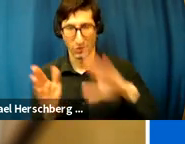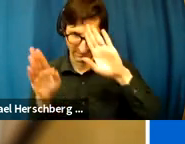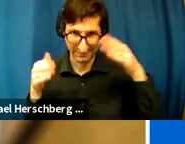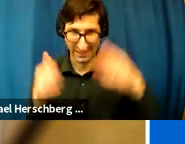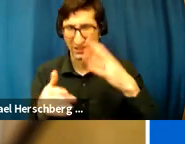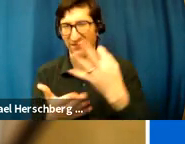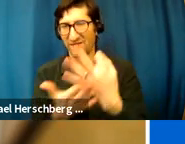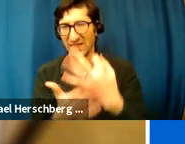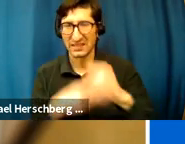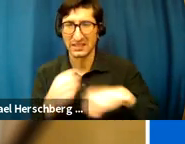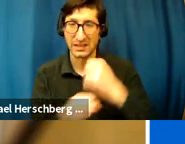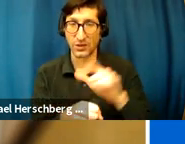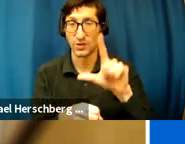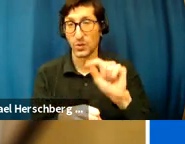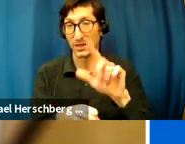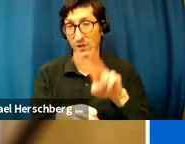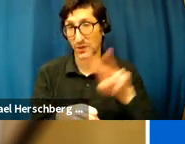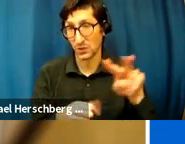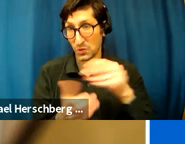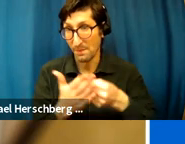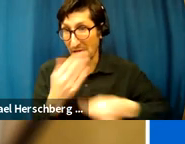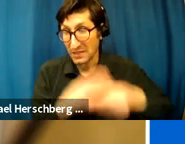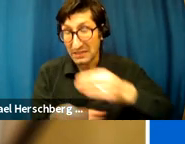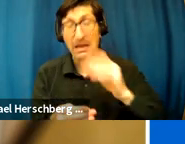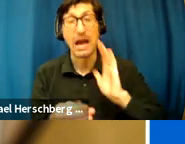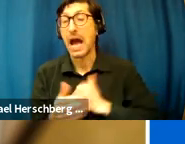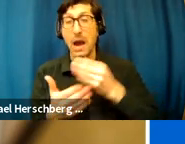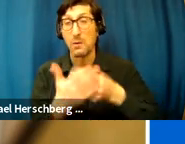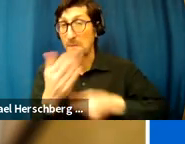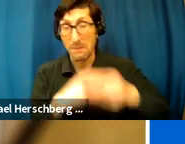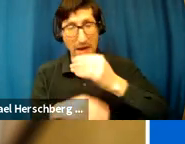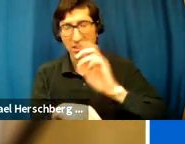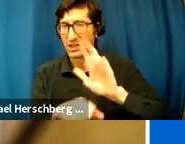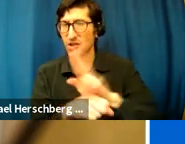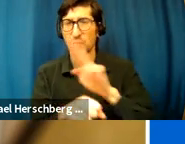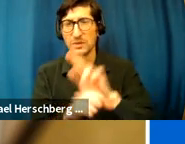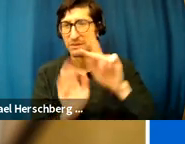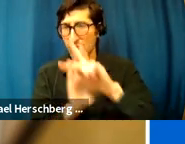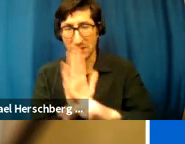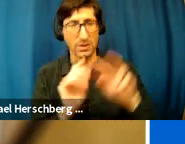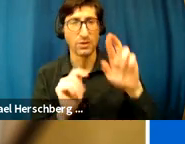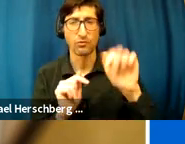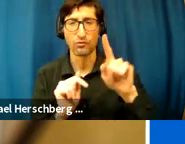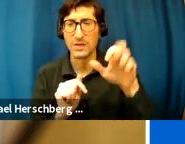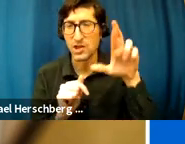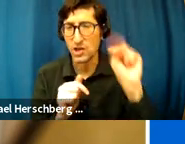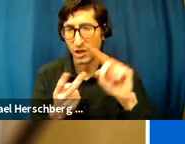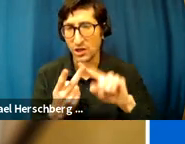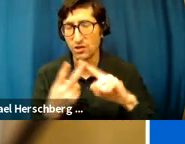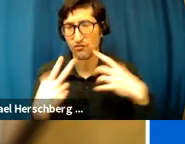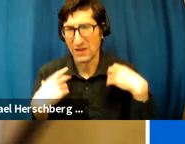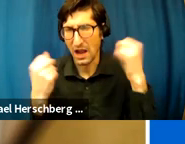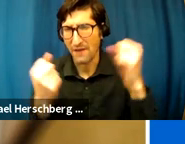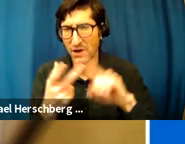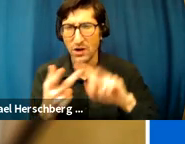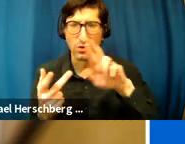budget. The proposed budget is framed with the guiding principles of return, recover, and reimagine. The